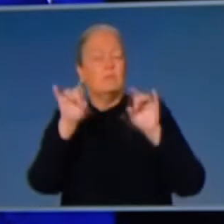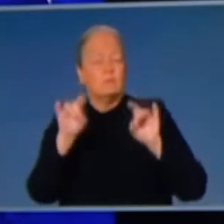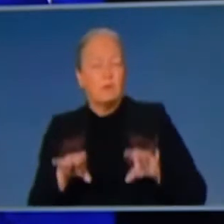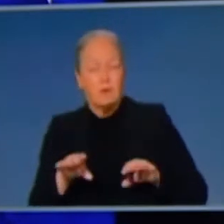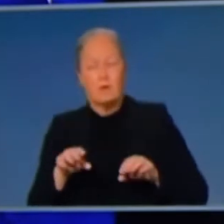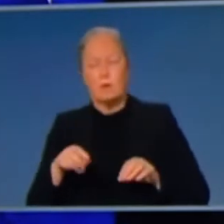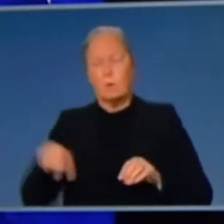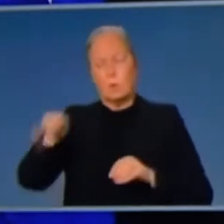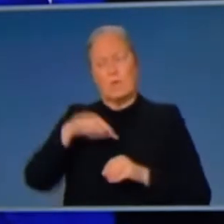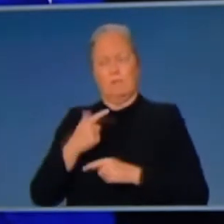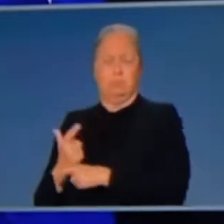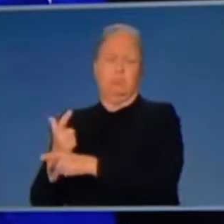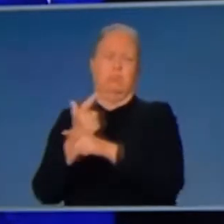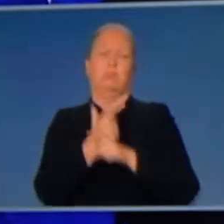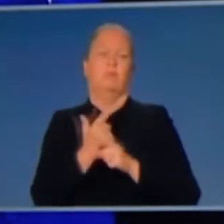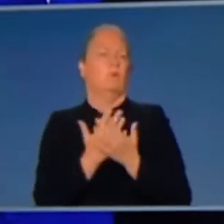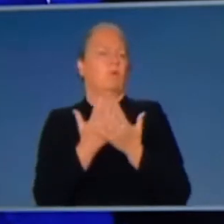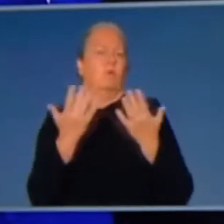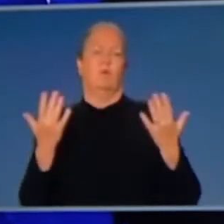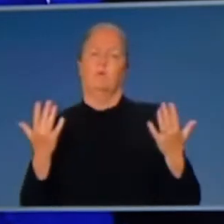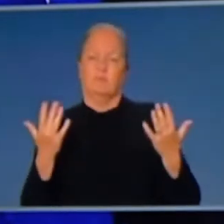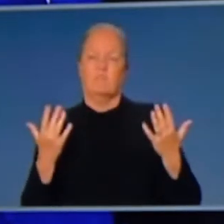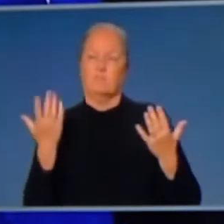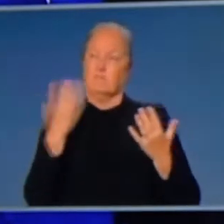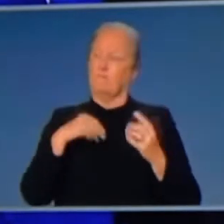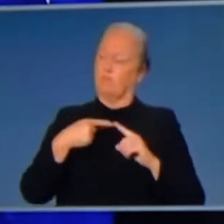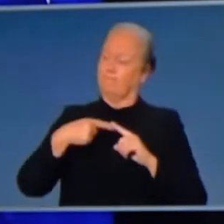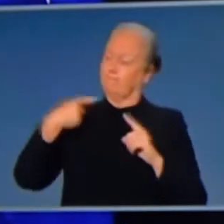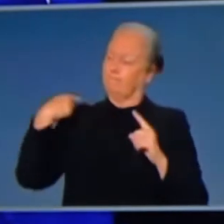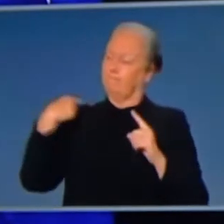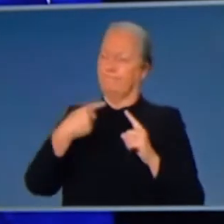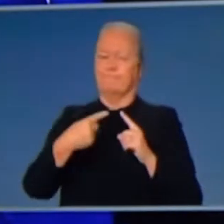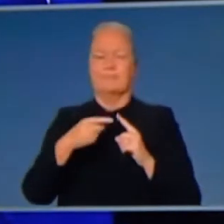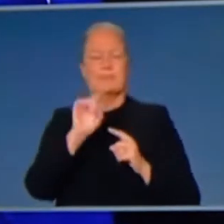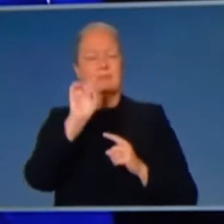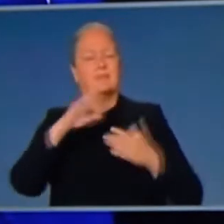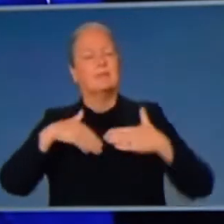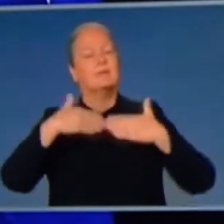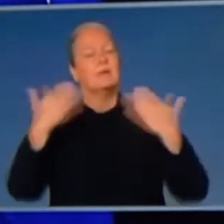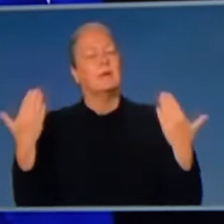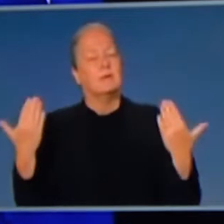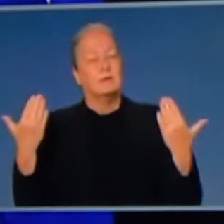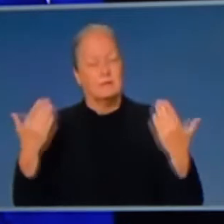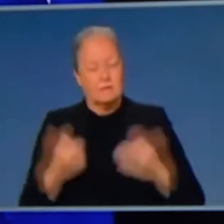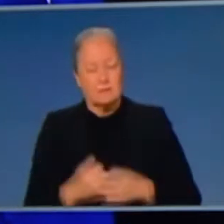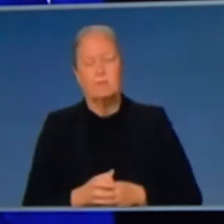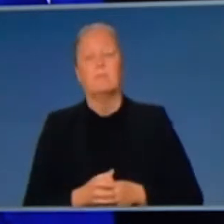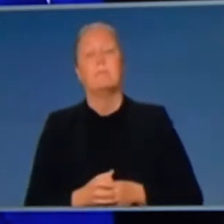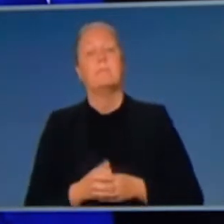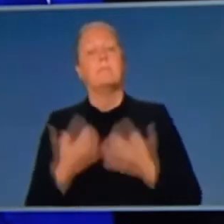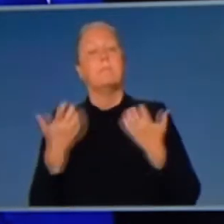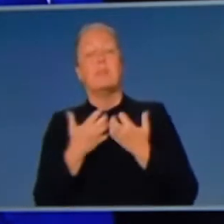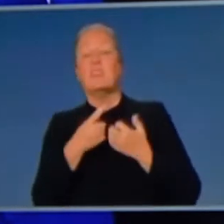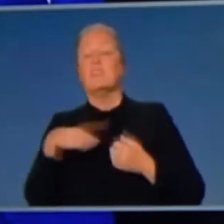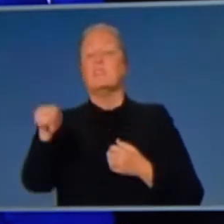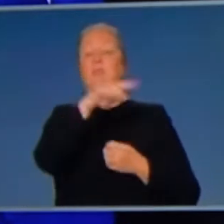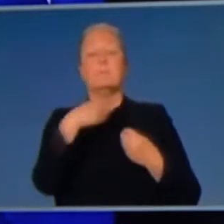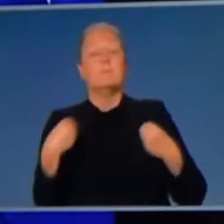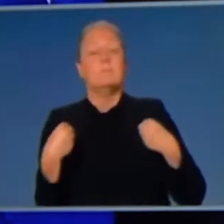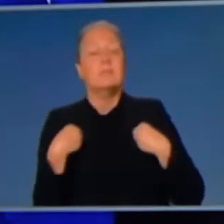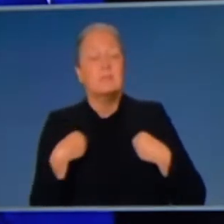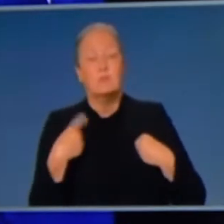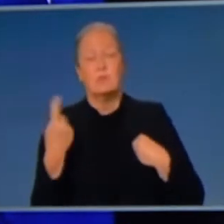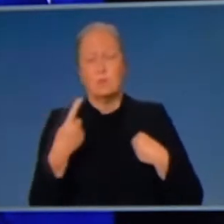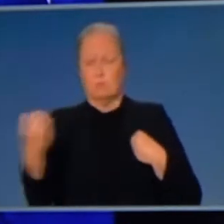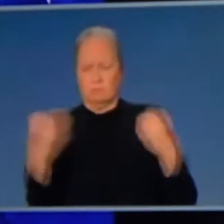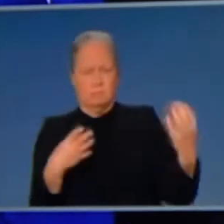keenly on this issue over these past 10 days or so. I also want to thank the many industry players who fed into the work of this